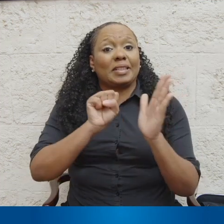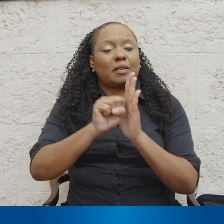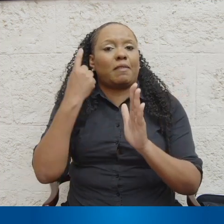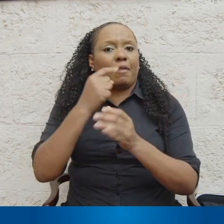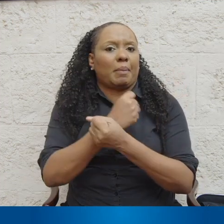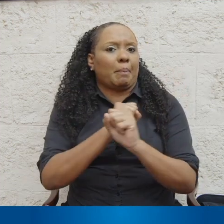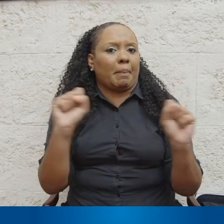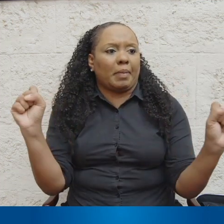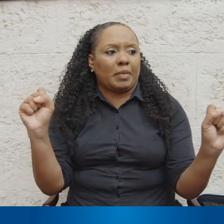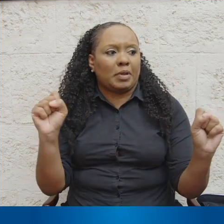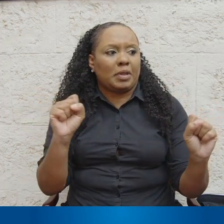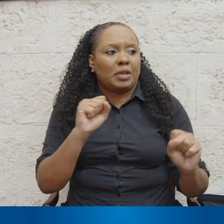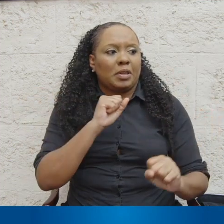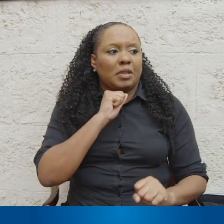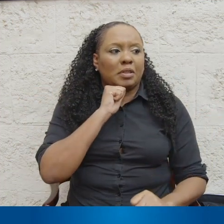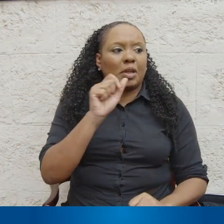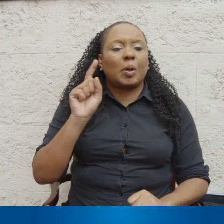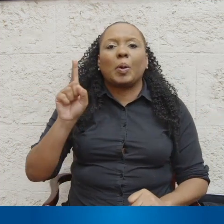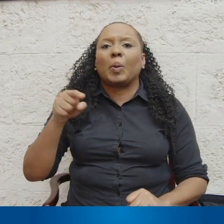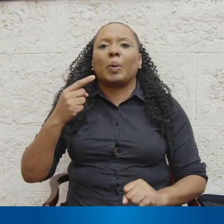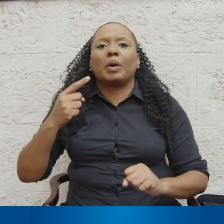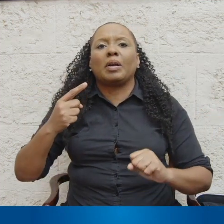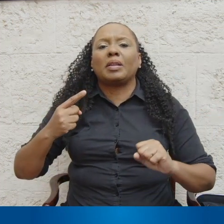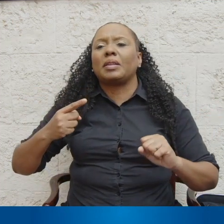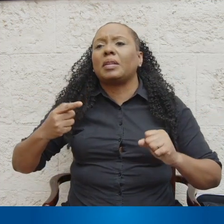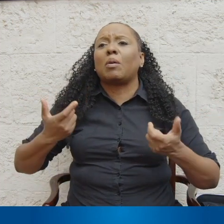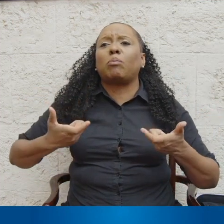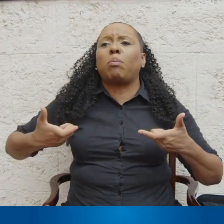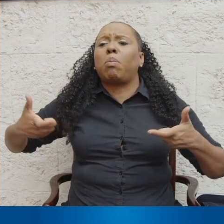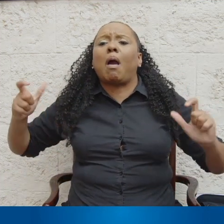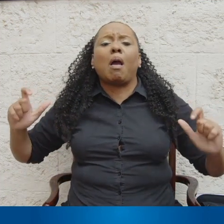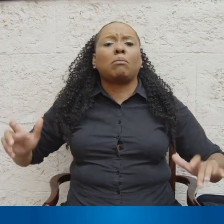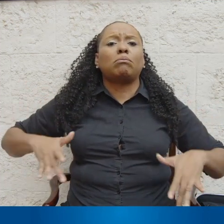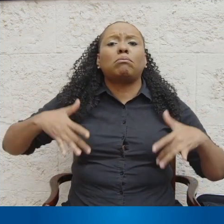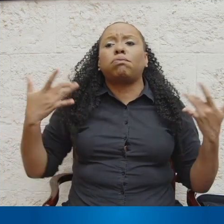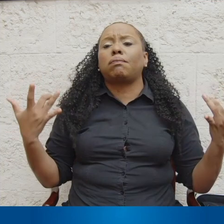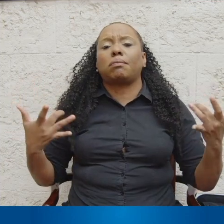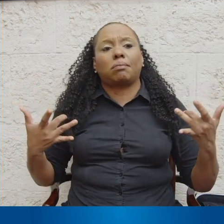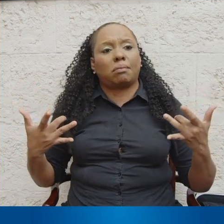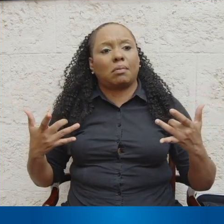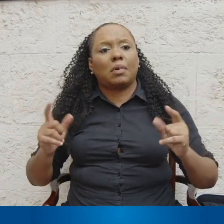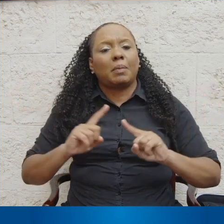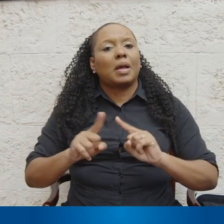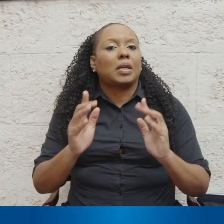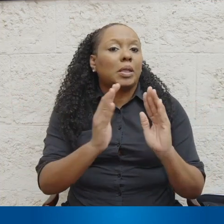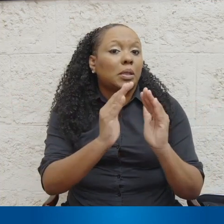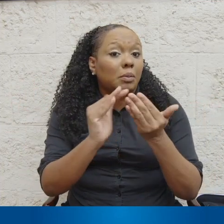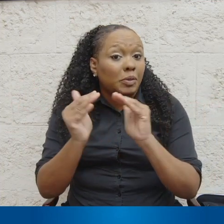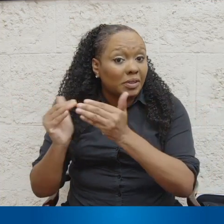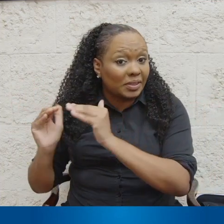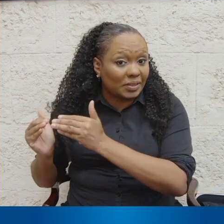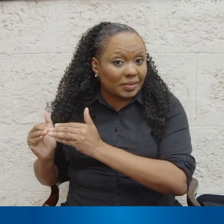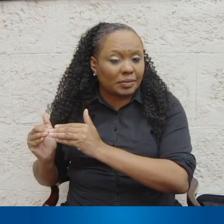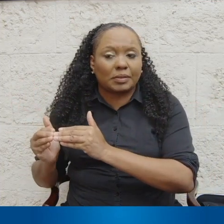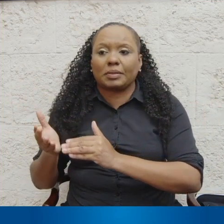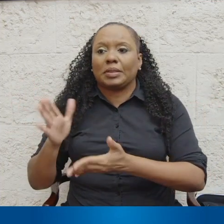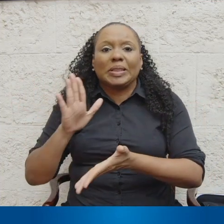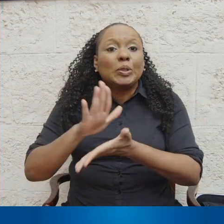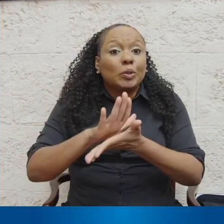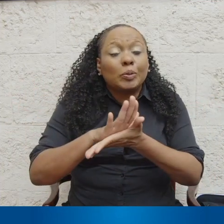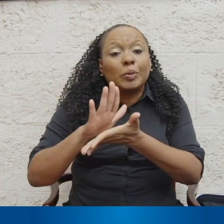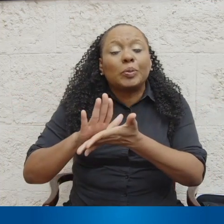just about the high level and the band leaders and, and the vendors, but it's also about communities and